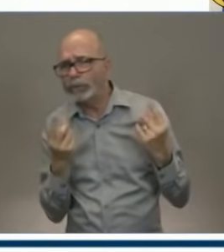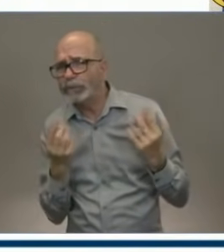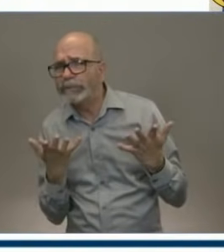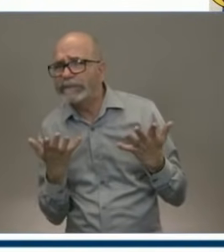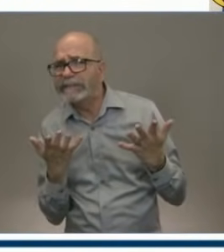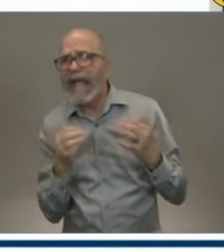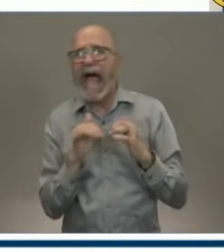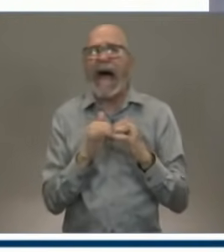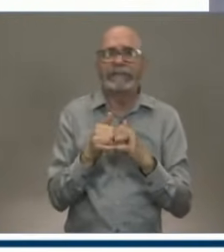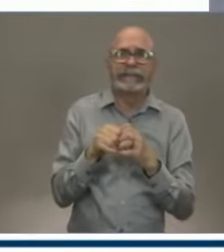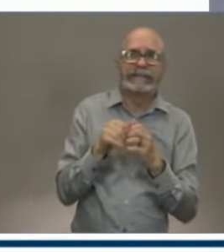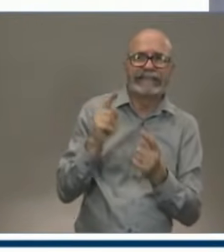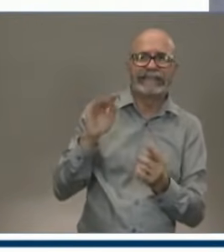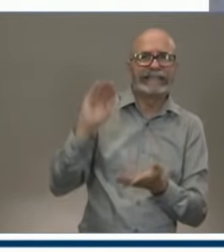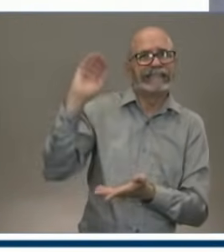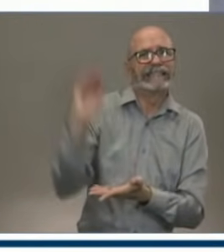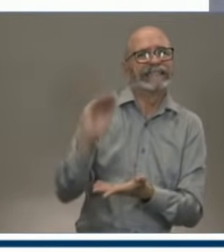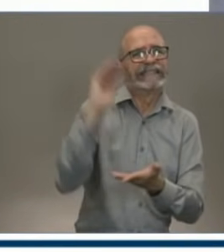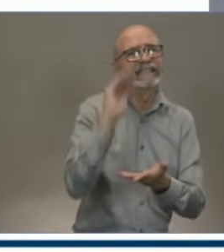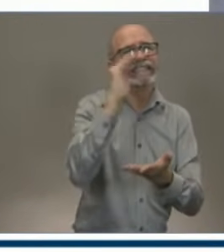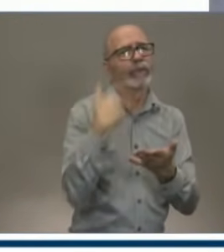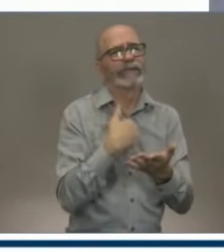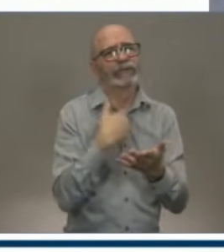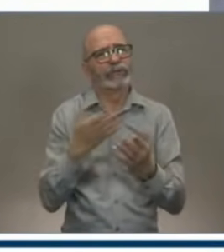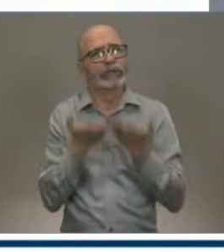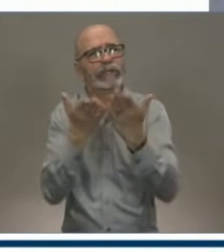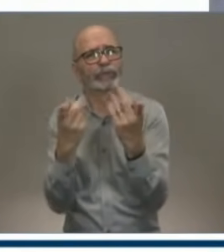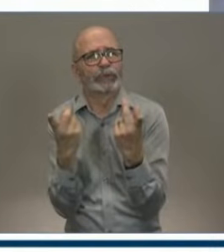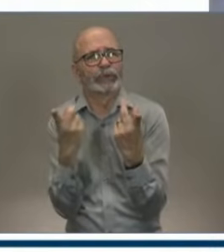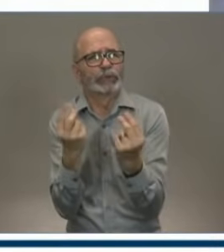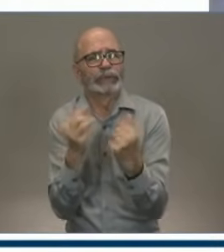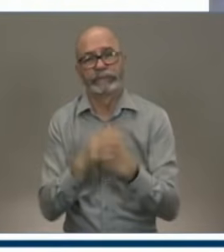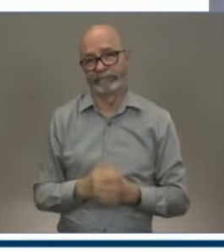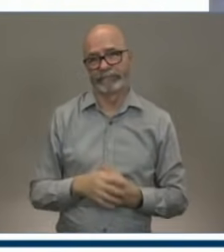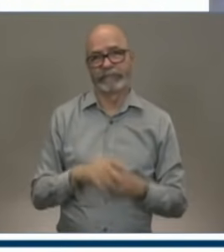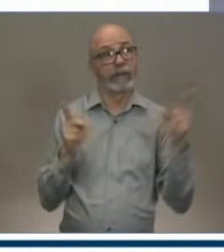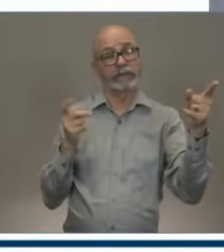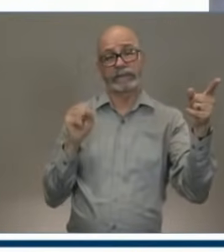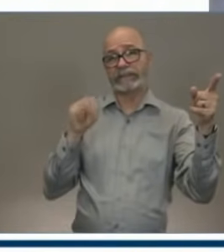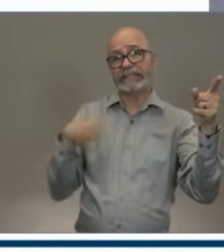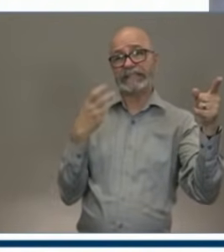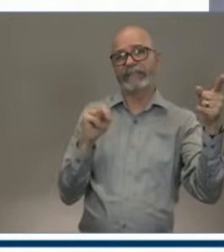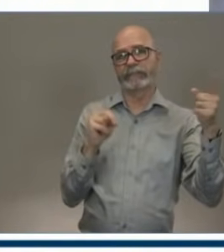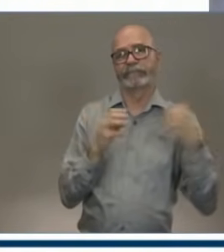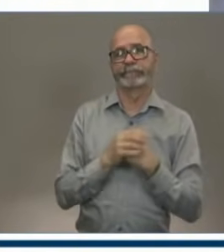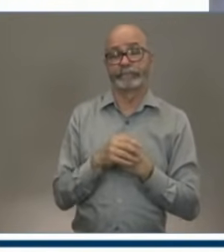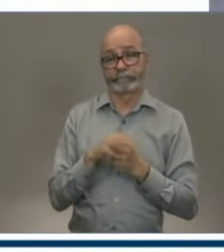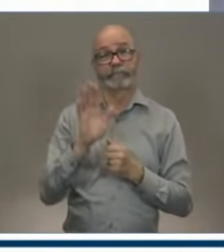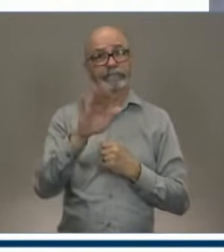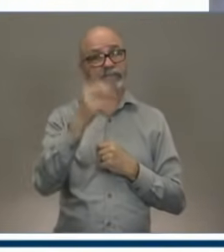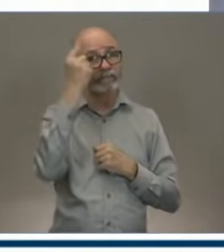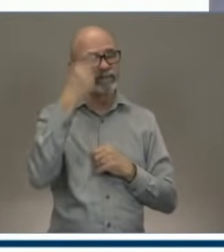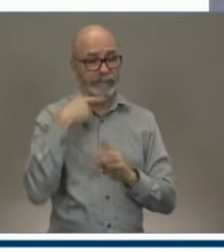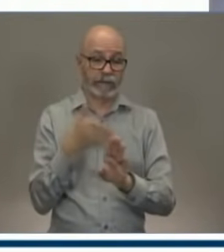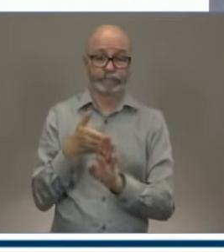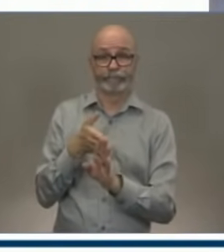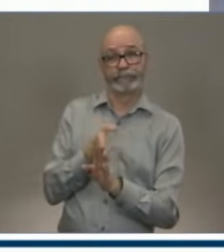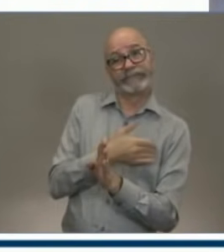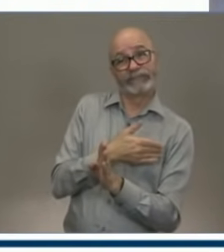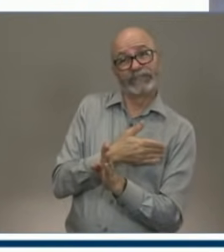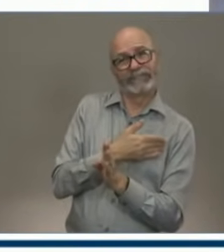Well, as you know, and I think your question alludes to, at the very beginning of the pandemic, there were a number of steps taken, especially those that have been